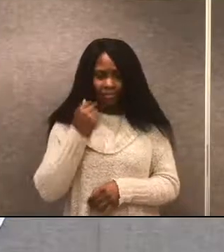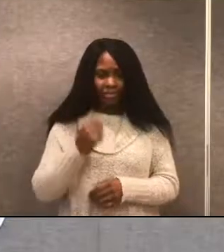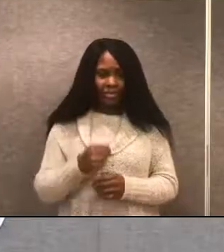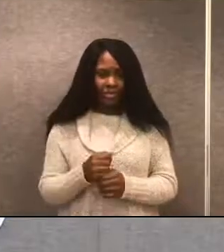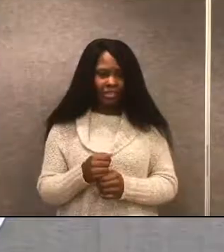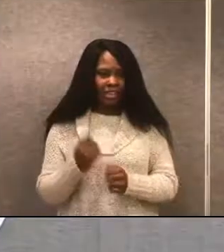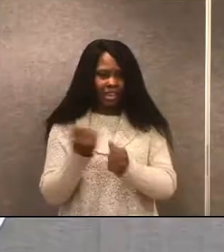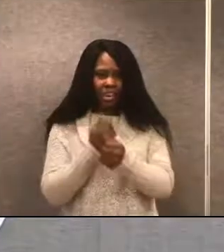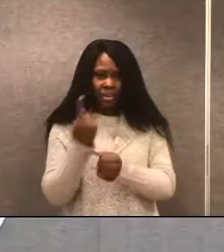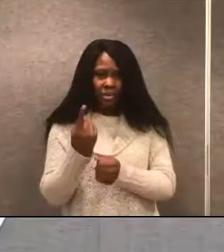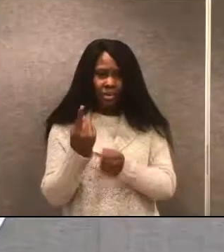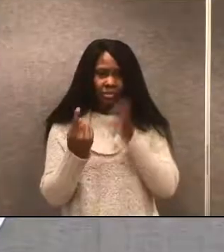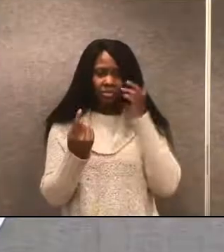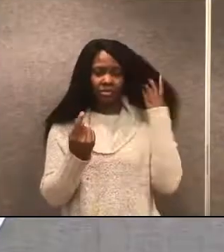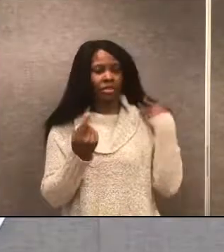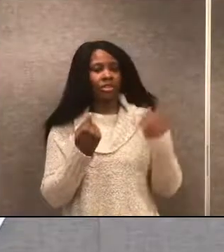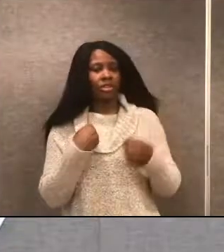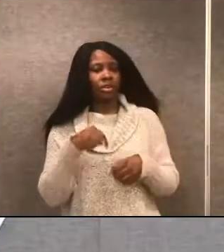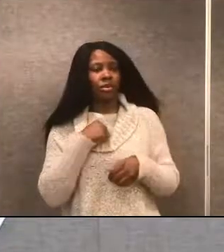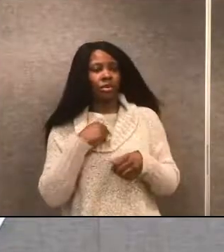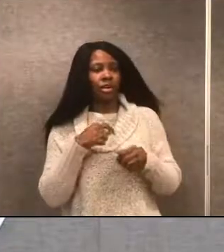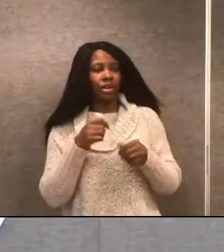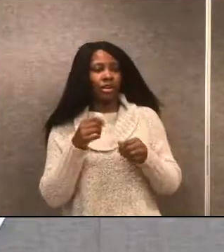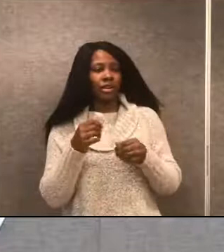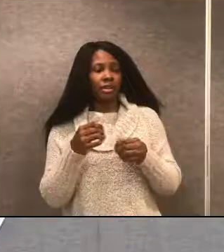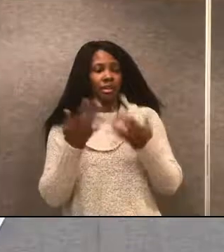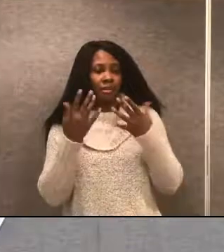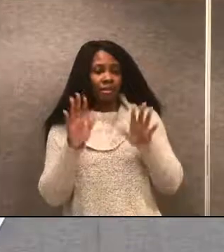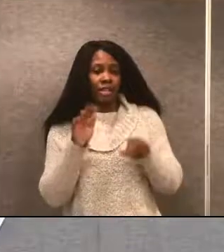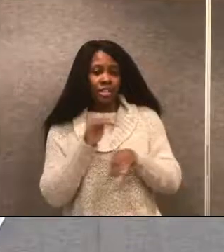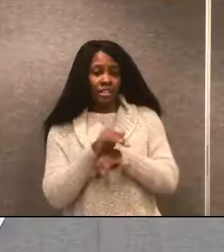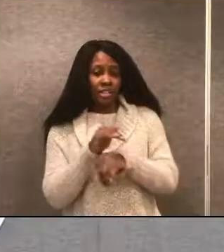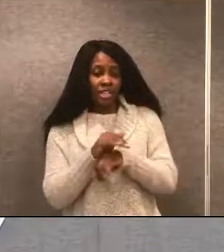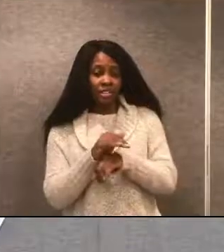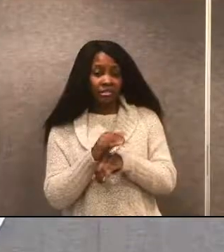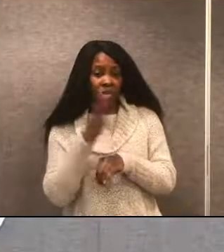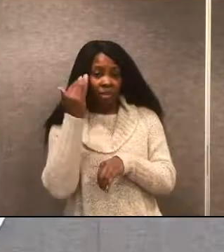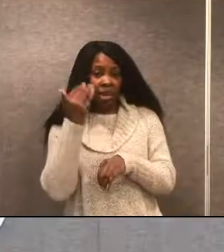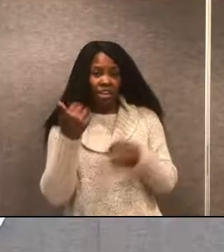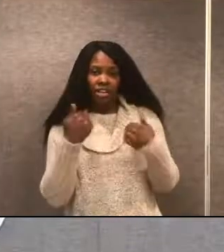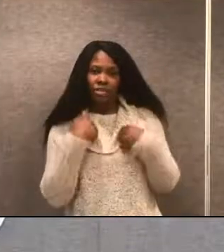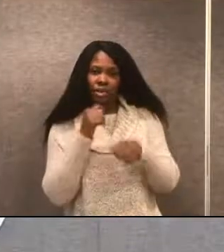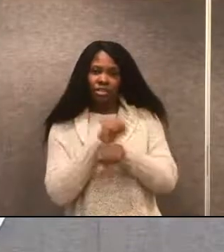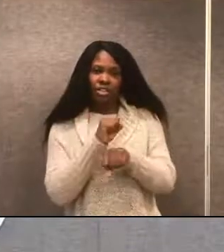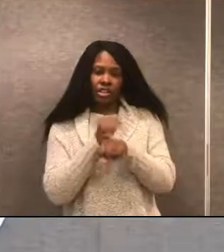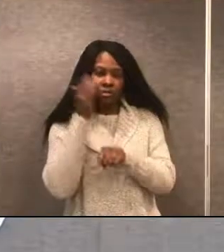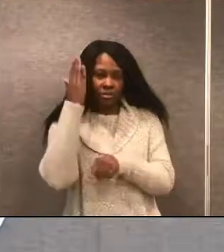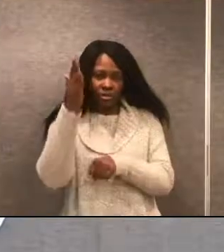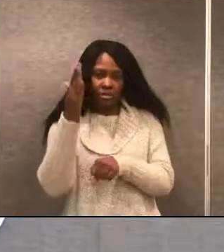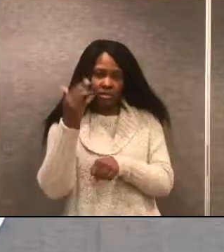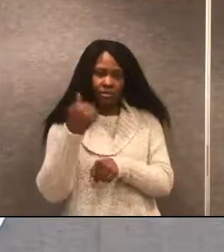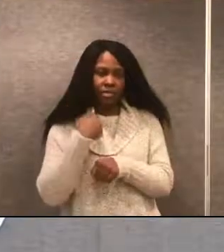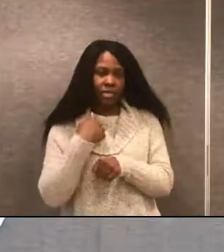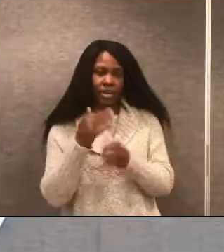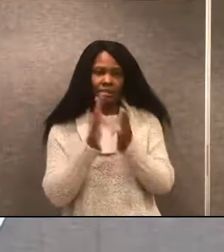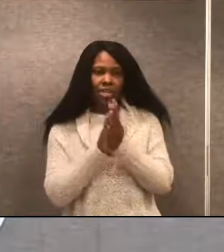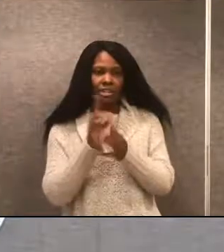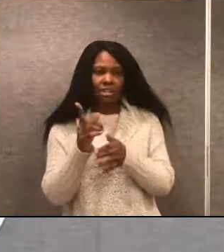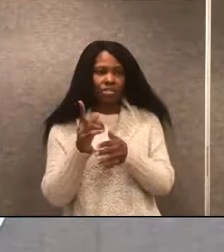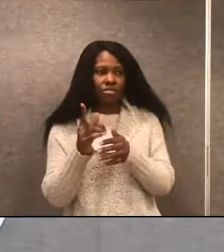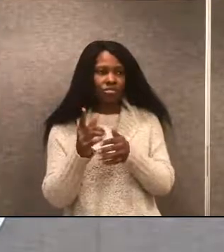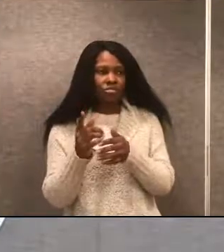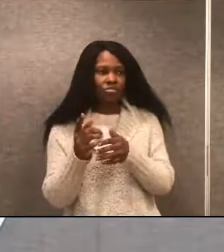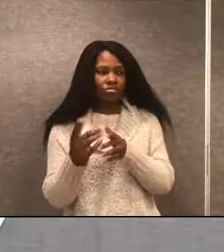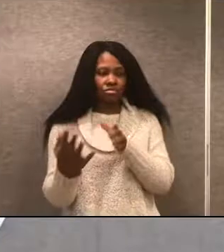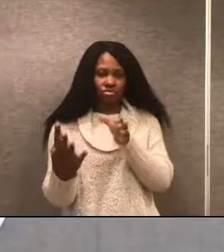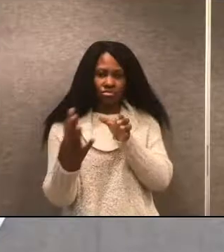tonight because, again, we got another task in front of us. And I'm asking all of you to join us. The East